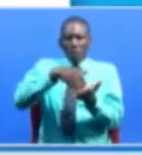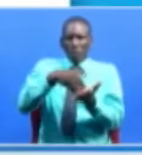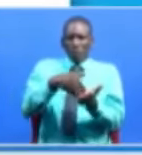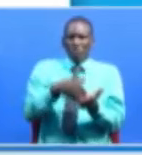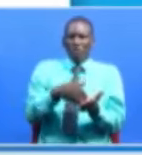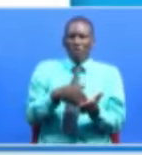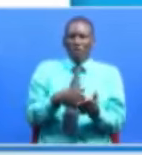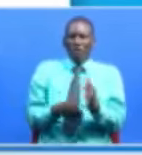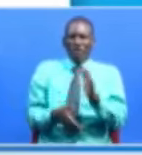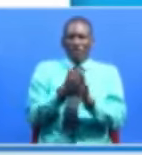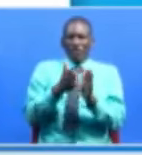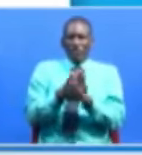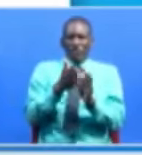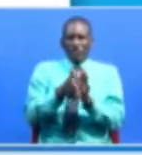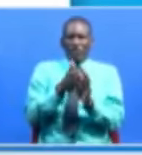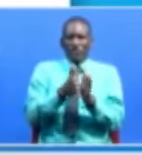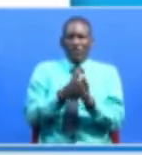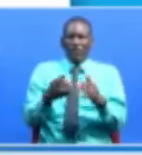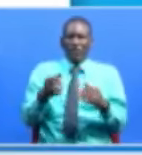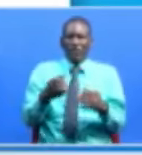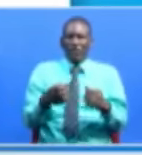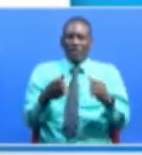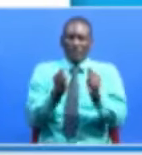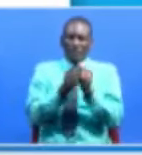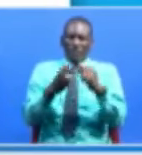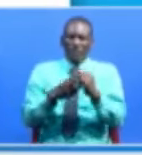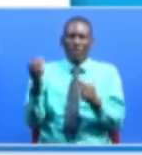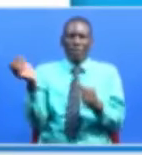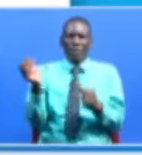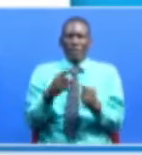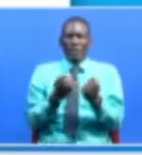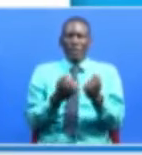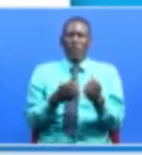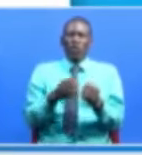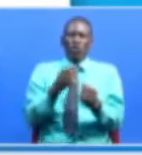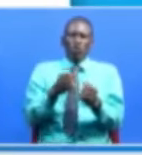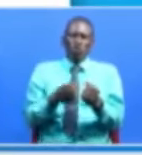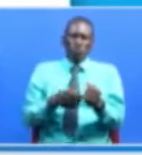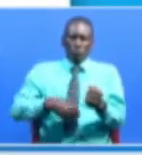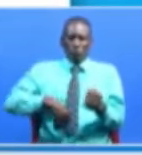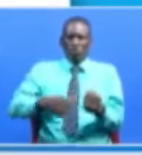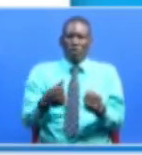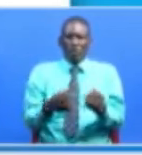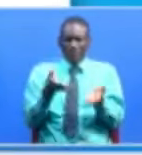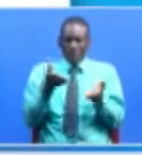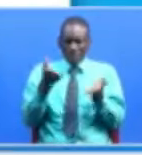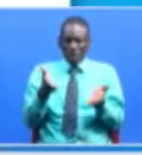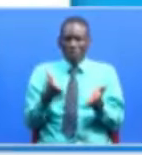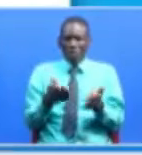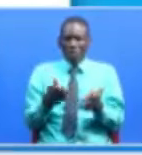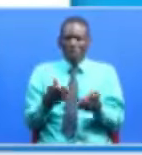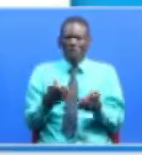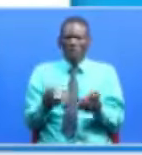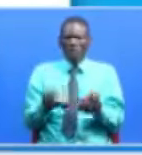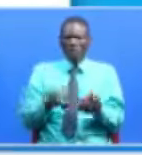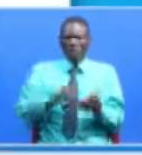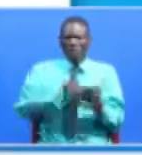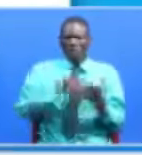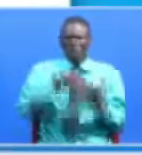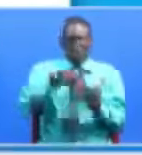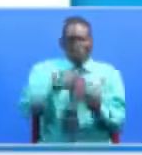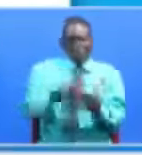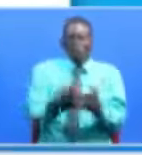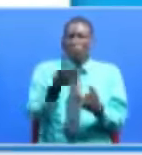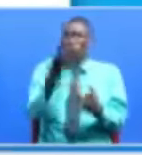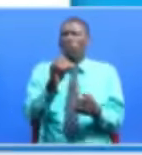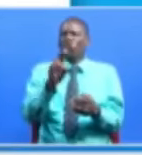much faster rate in just 17 months to trade at the current level, falling by an additional 40 units.